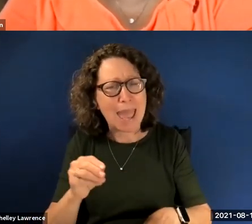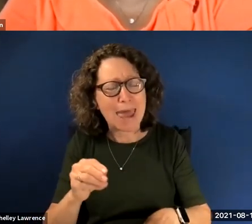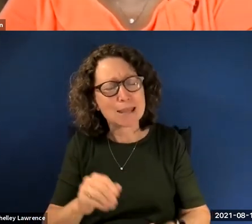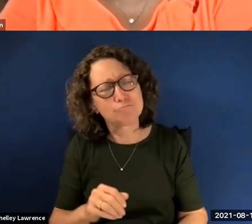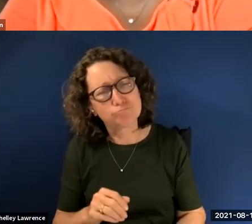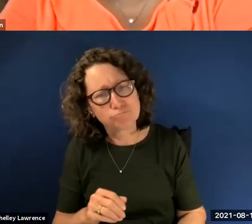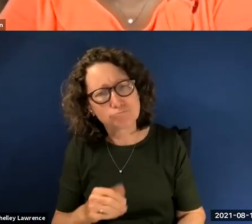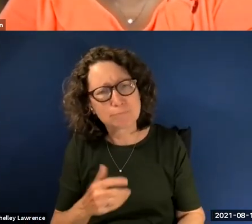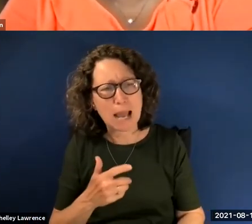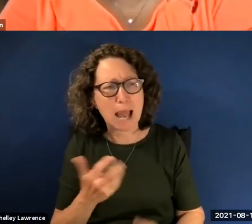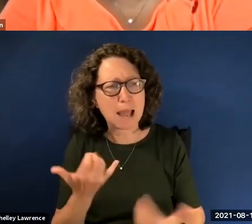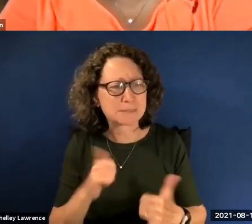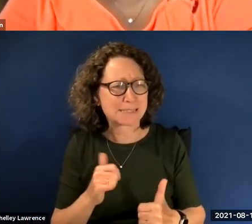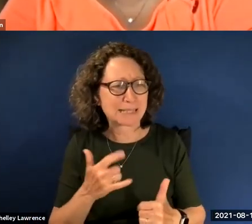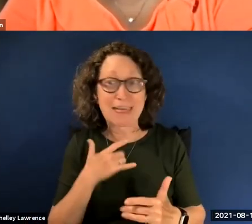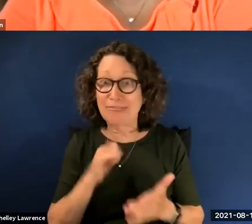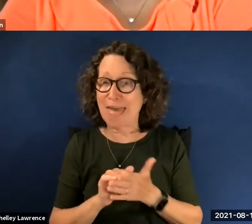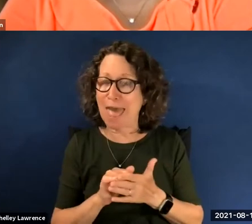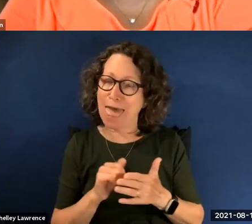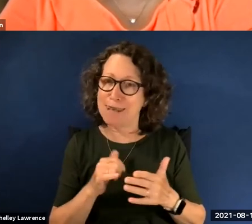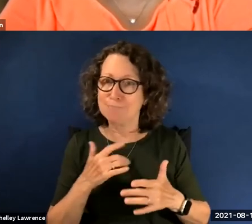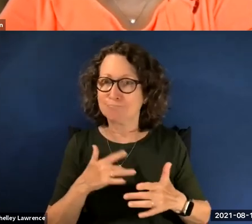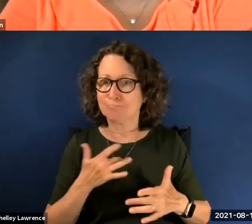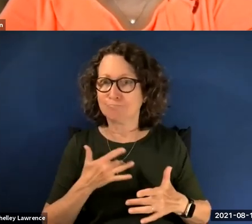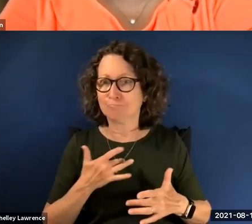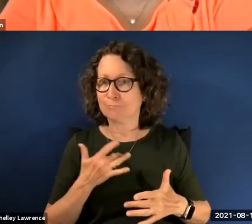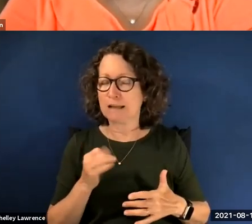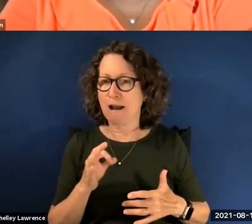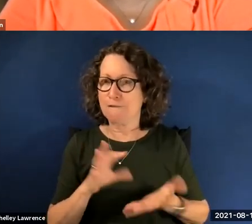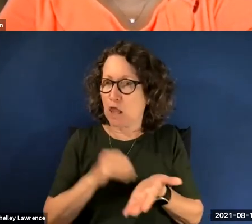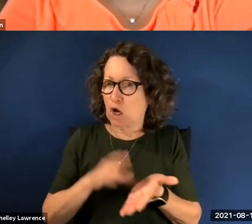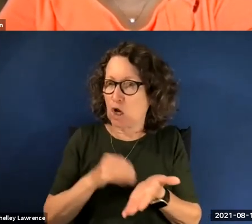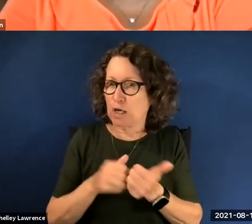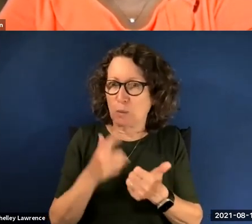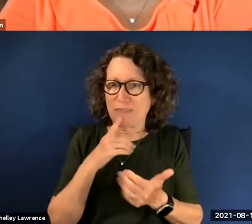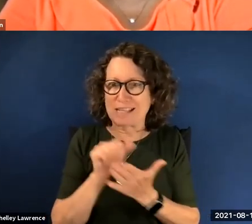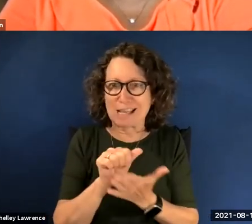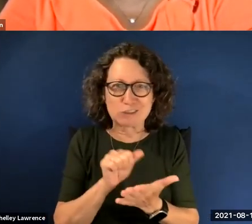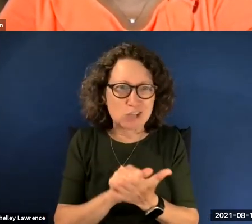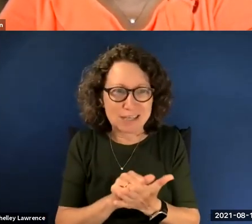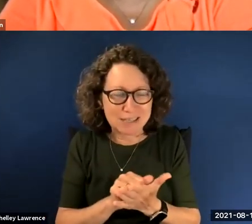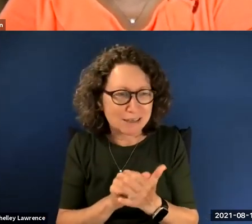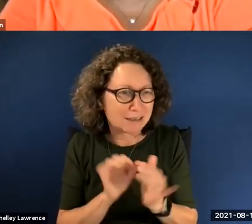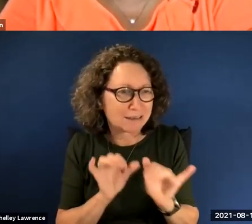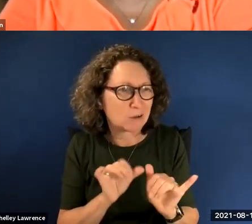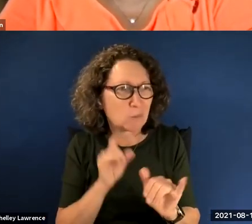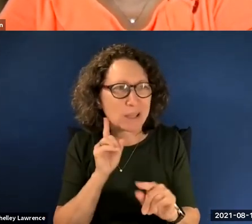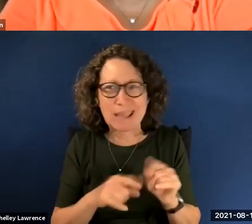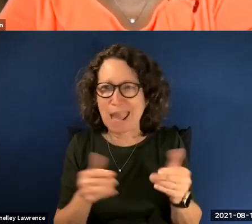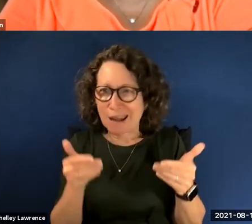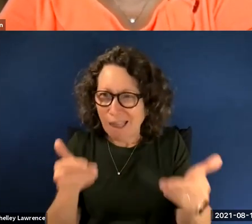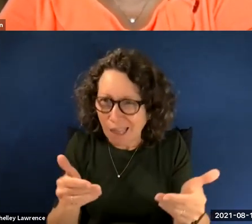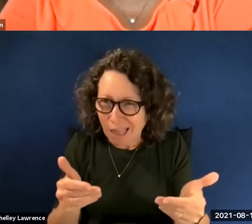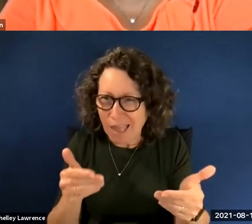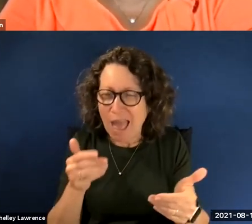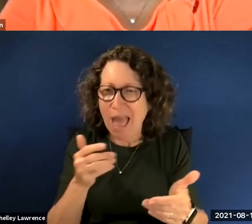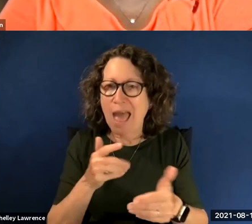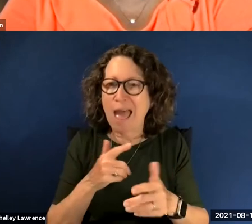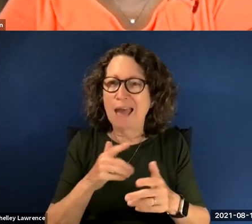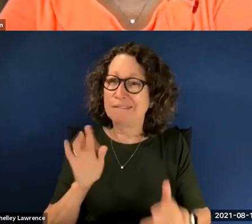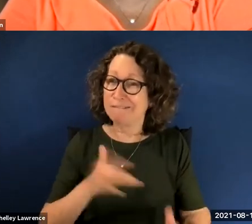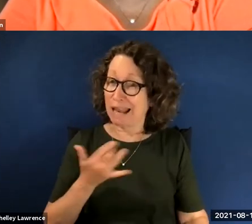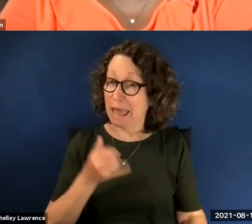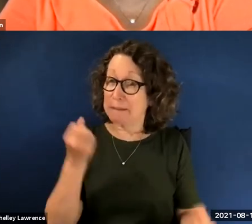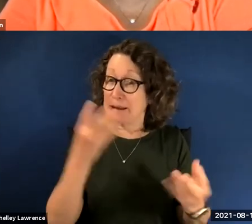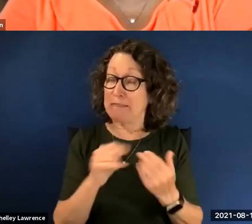I'm sort of still in that mode of learning with this agenda that we can't move forward after it seemed as though a lot